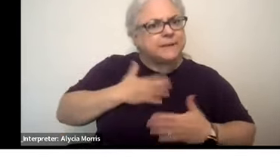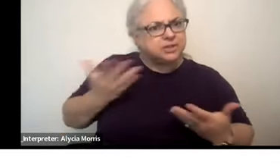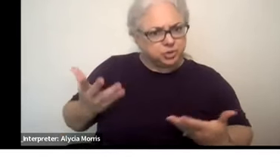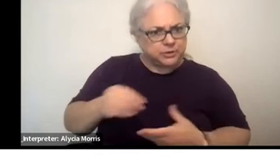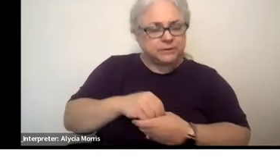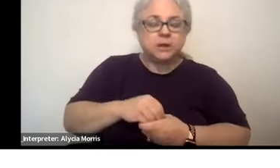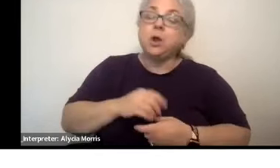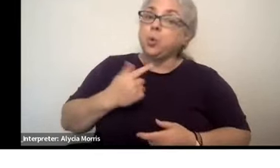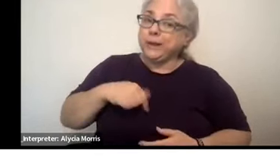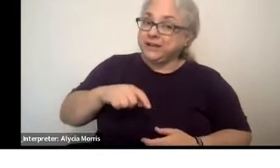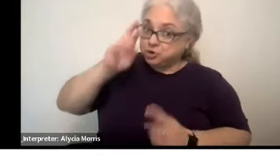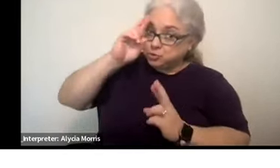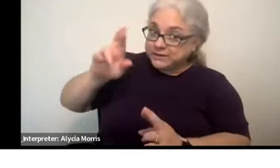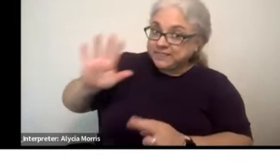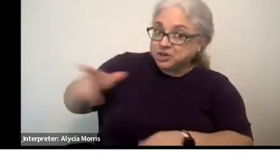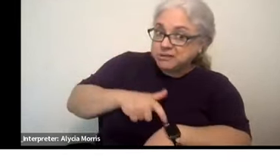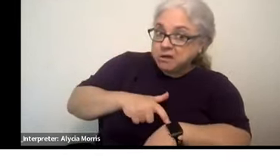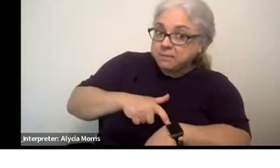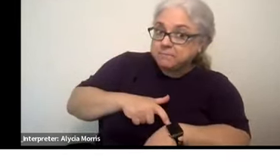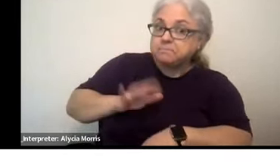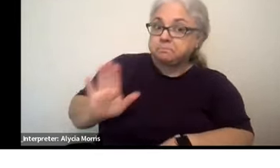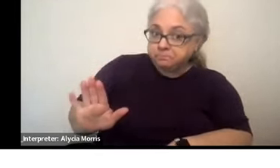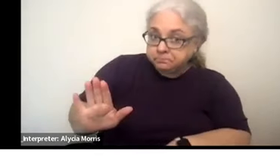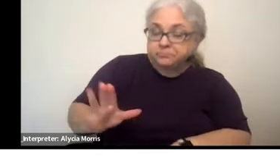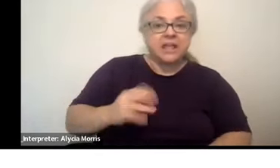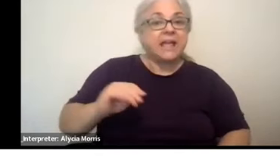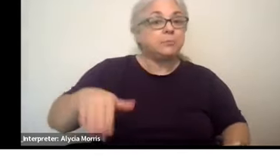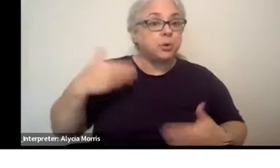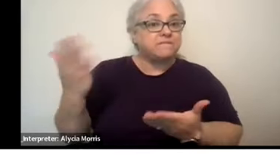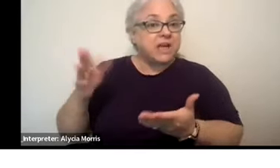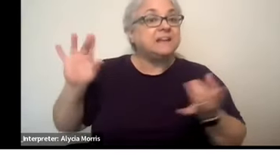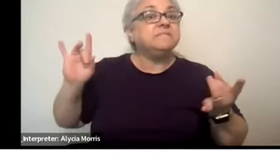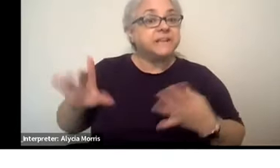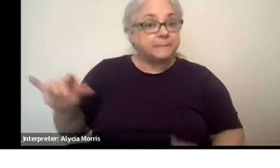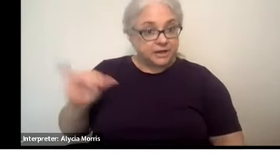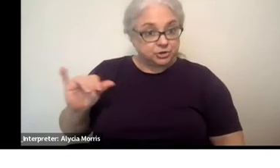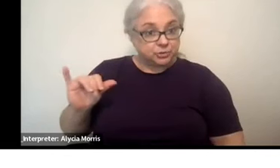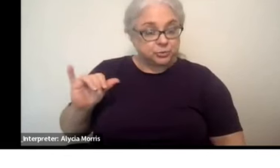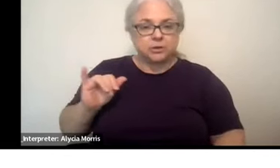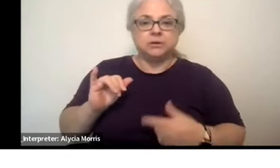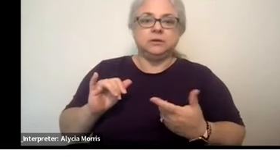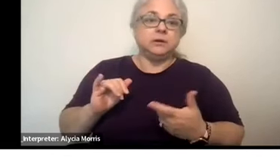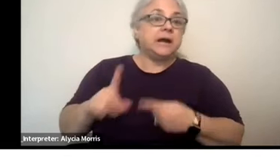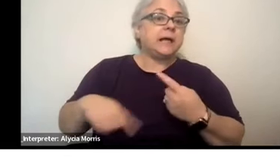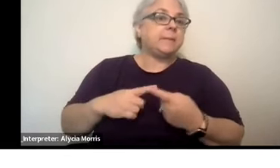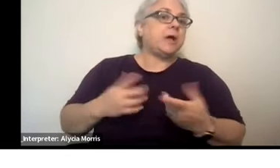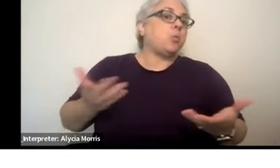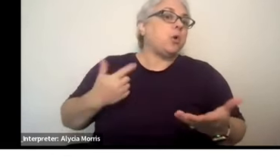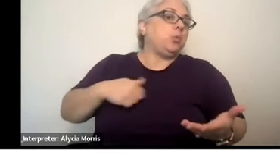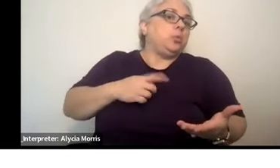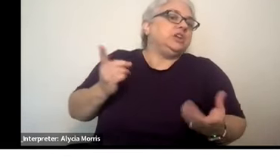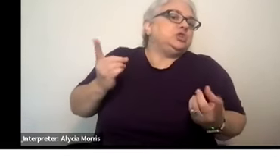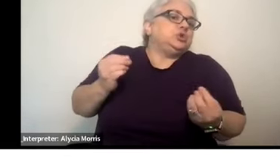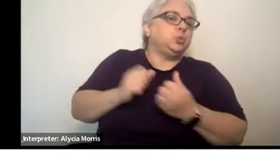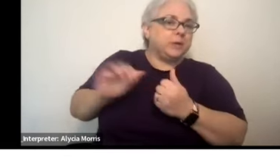their time and appreciate their time and actually provide them feedback as to what we do with what they have told us.